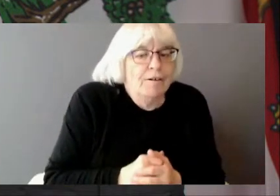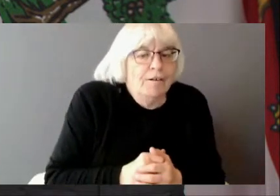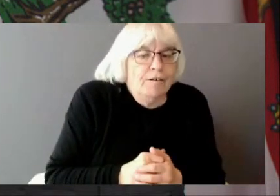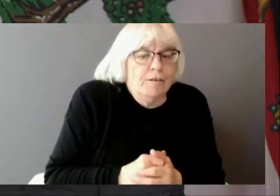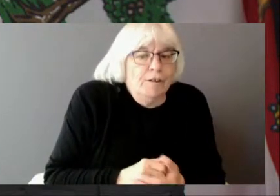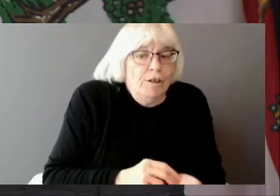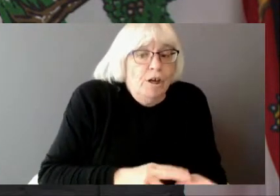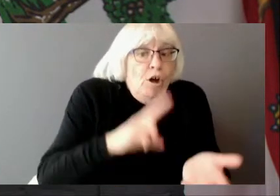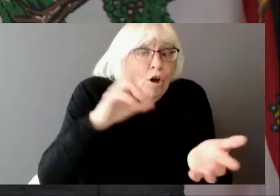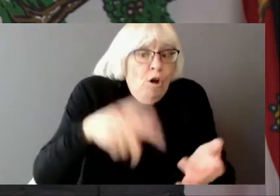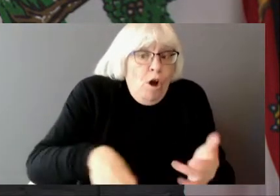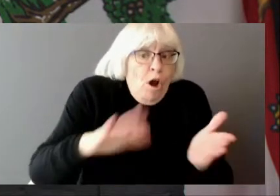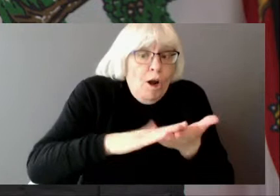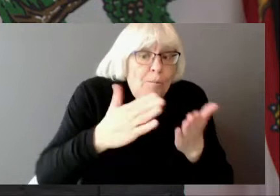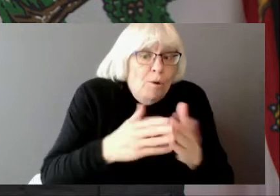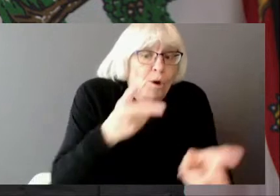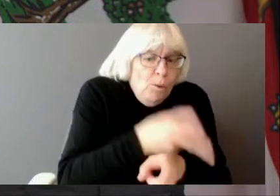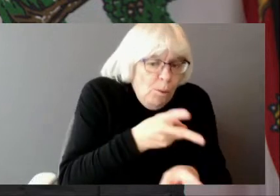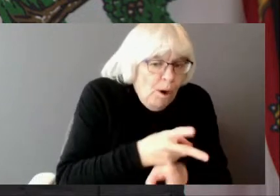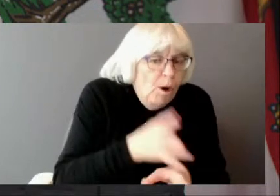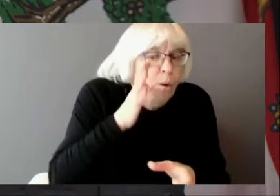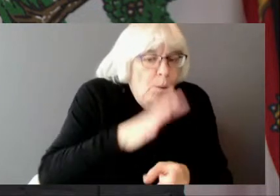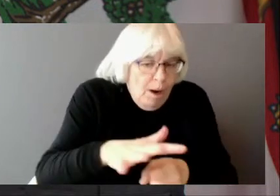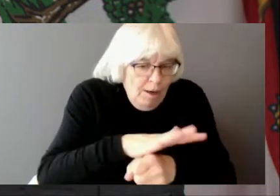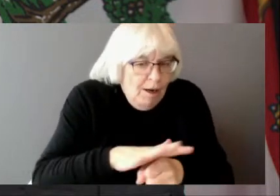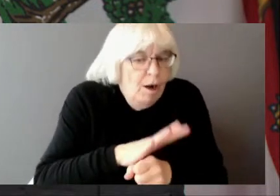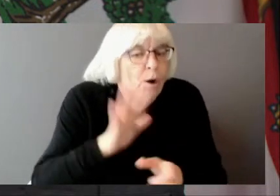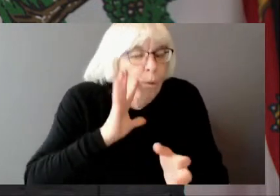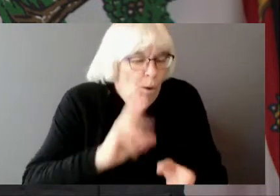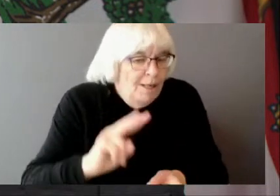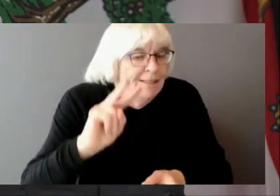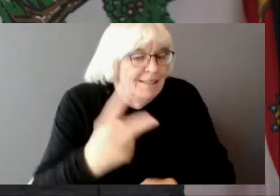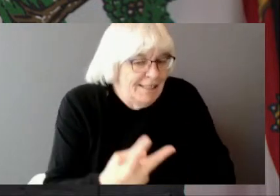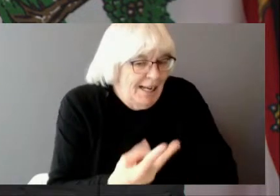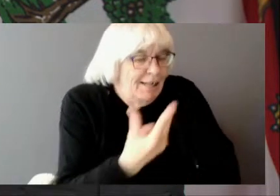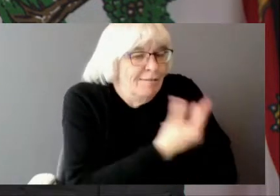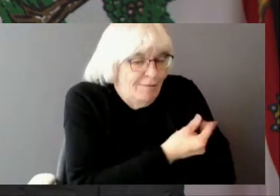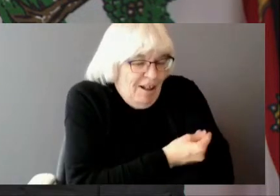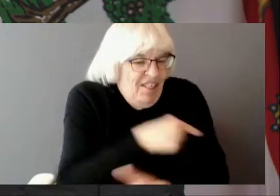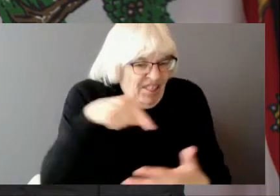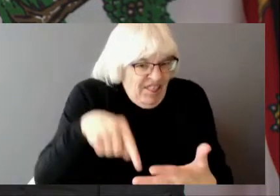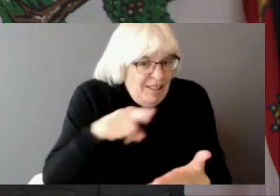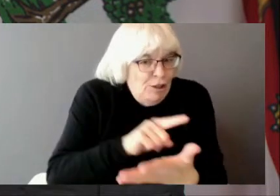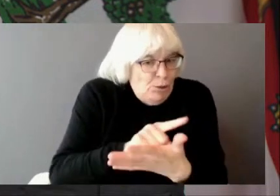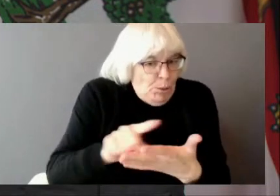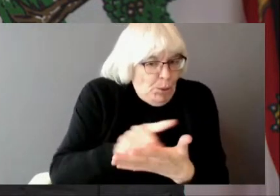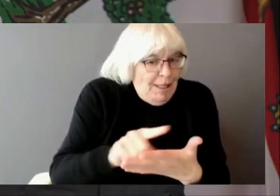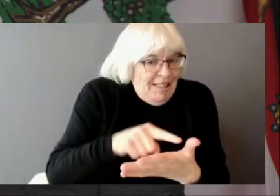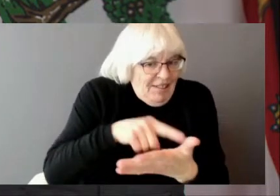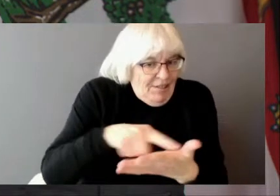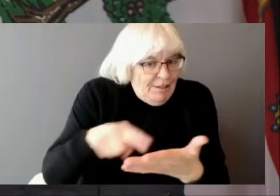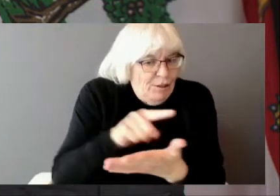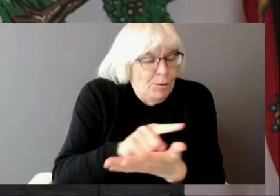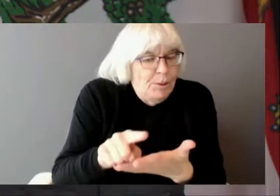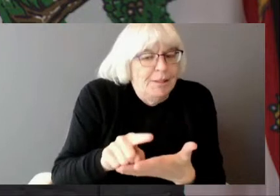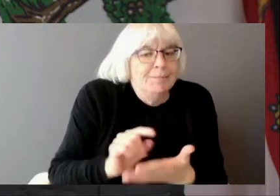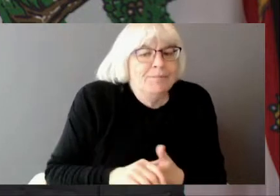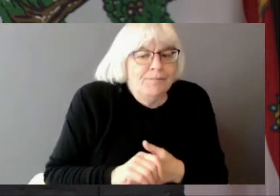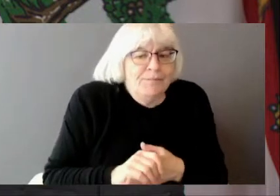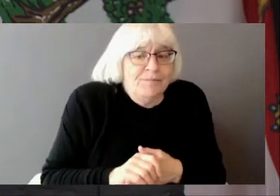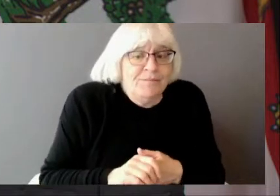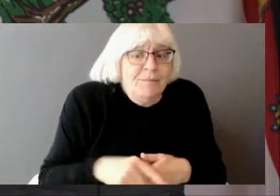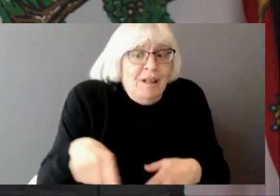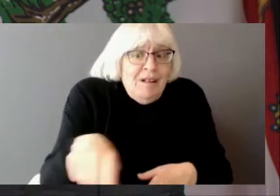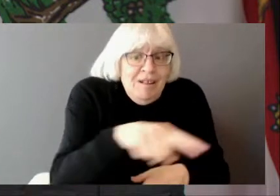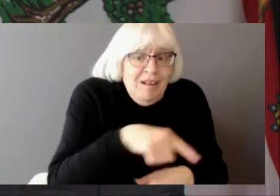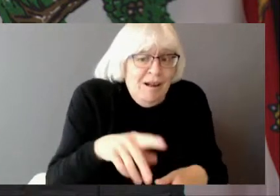sites, with many of those being completed this week. These populations are our highest risk groups for their immunization and